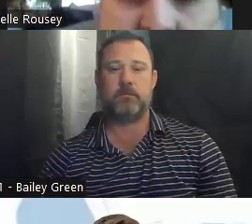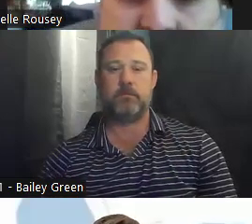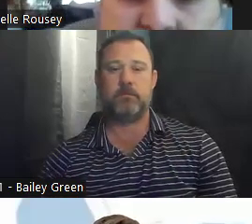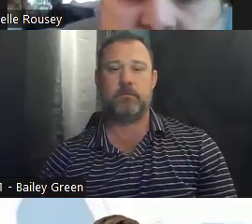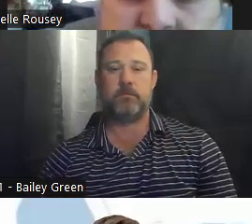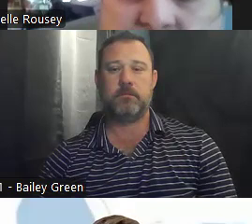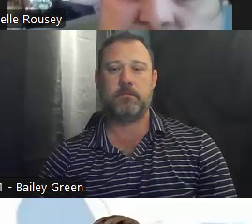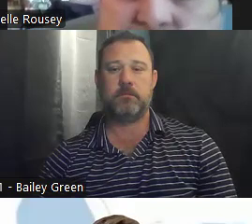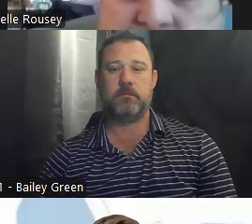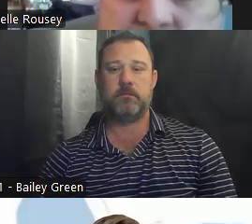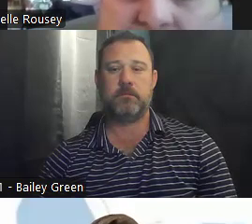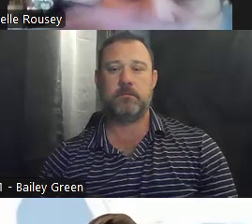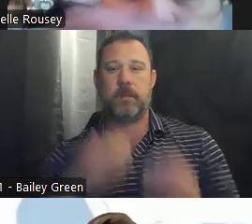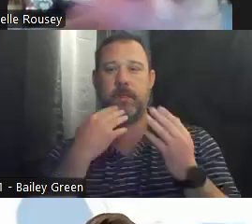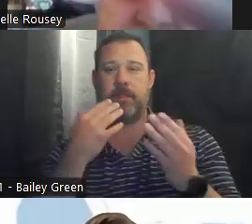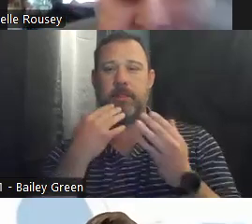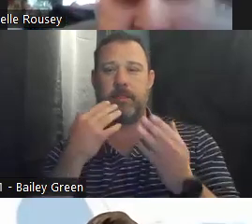Thank you, Sherry.